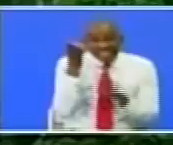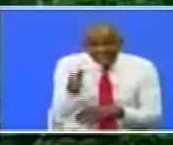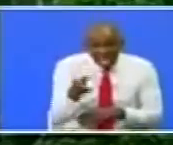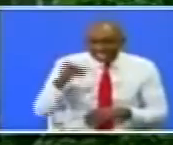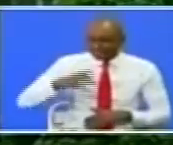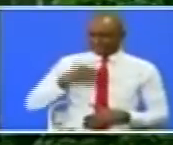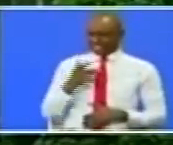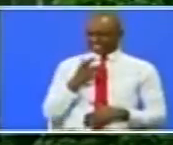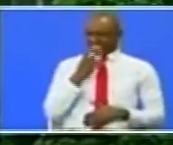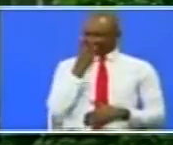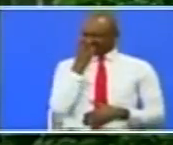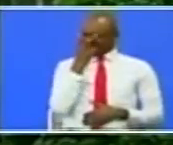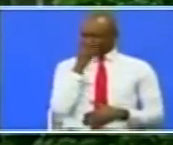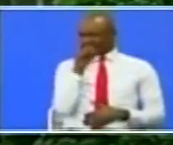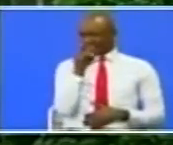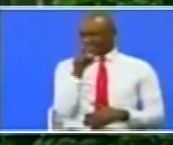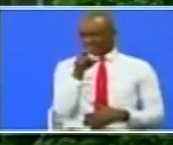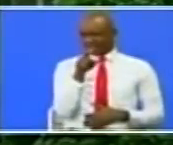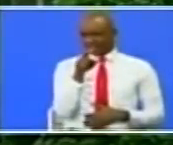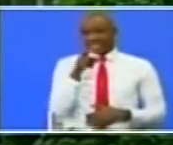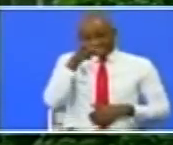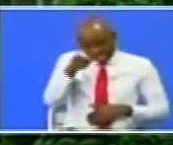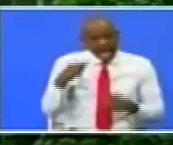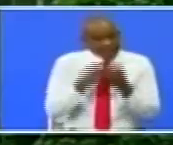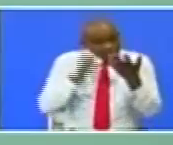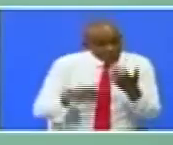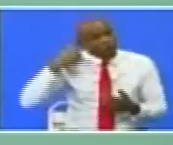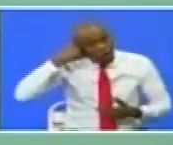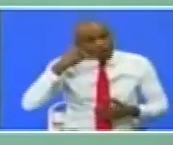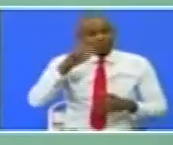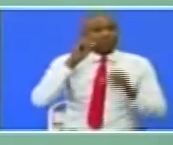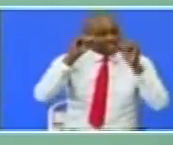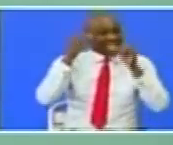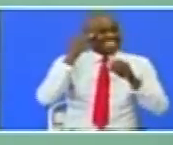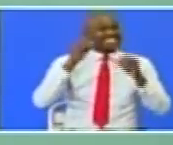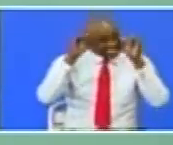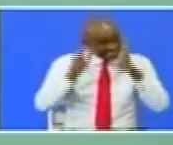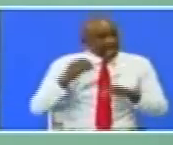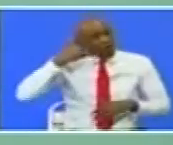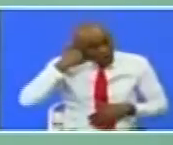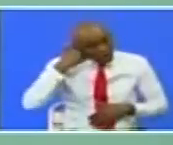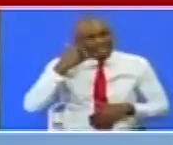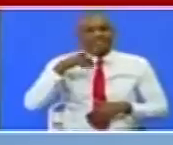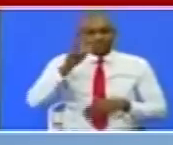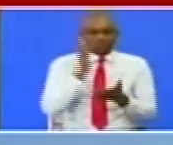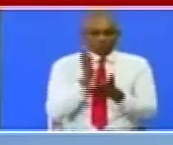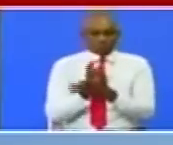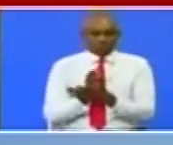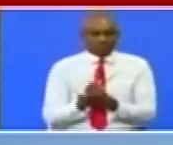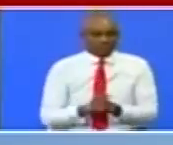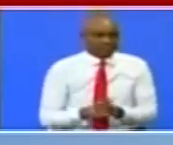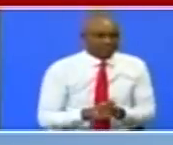already felt something was amiss. It is this next call from the head teacher that proved her instincts were right. Now